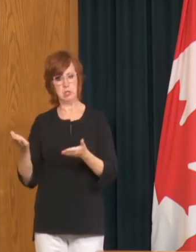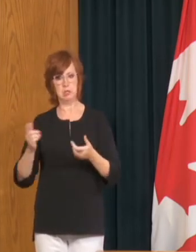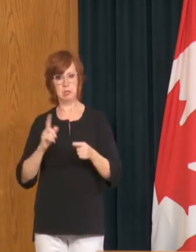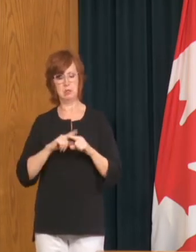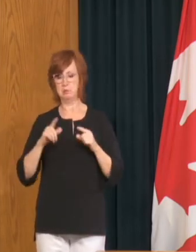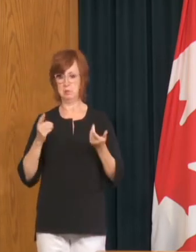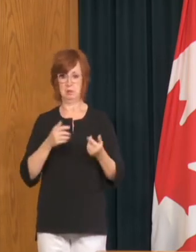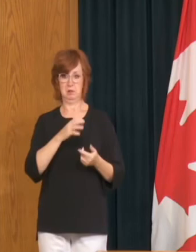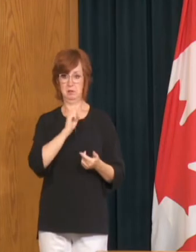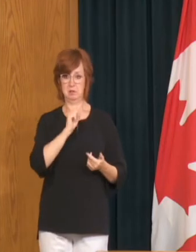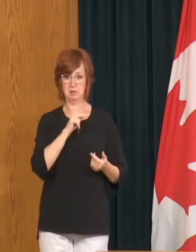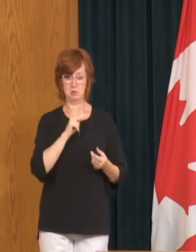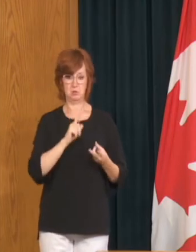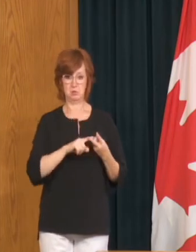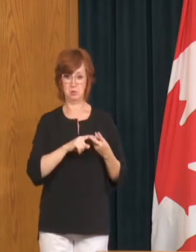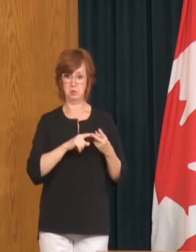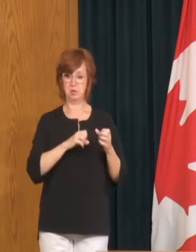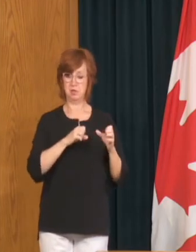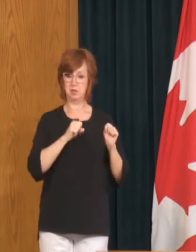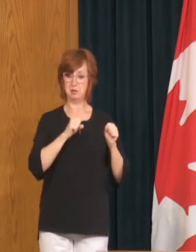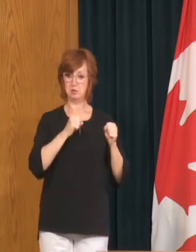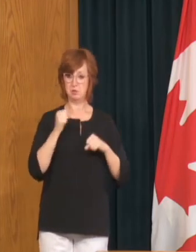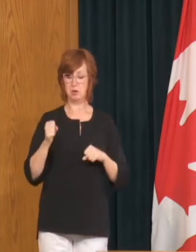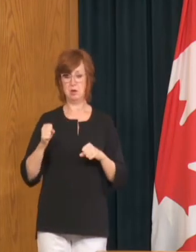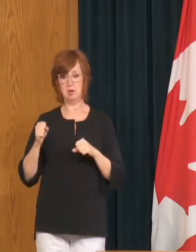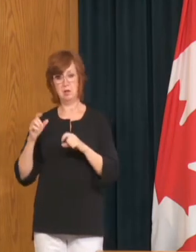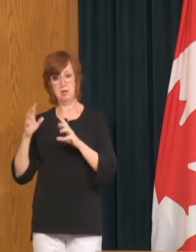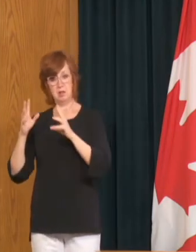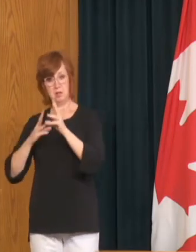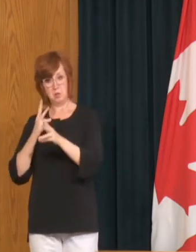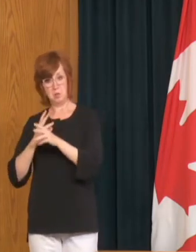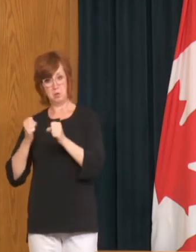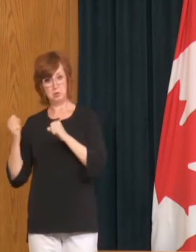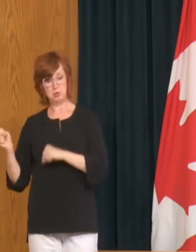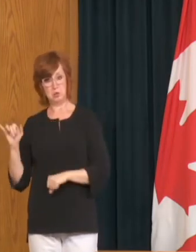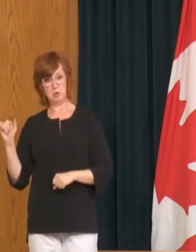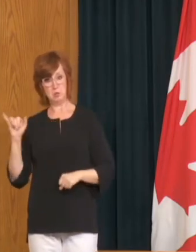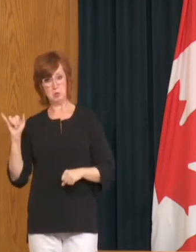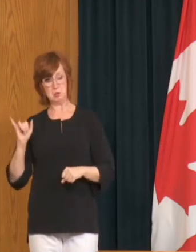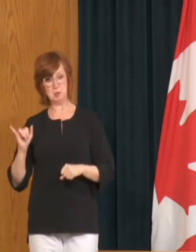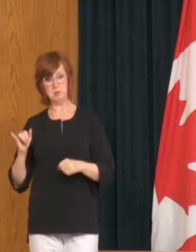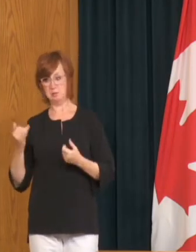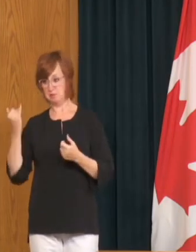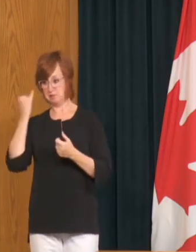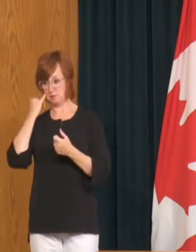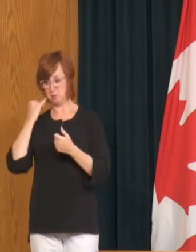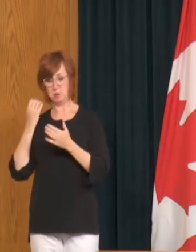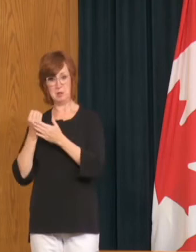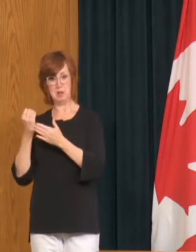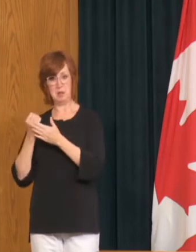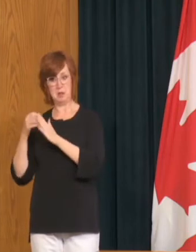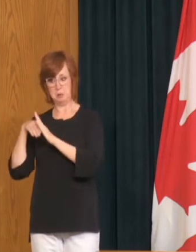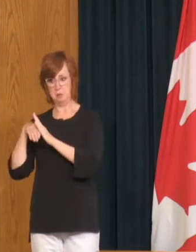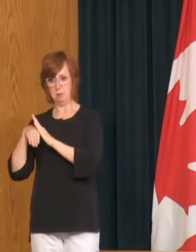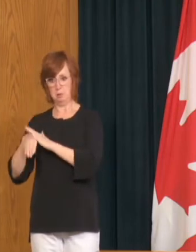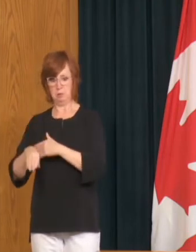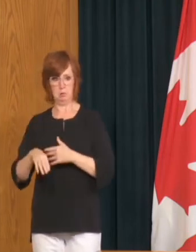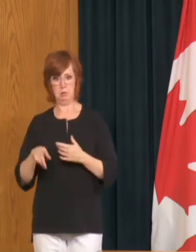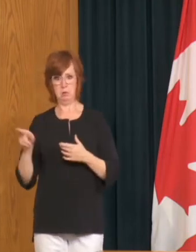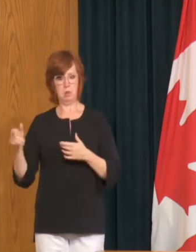to recover so that the Saskatchewan economy can recover. We are committed to running a deficit this year like virtually every